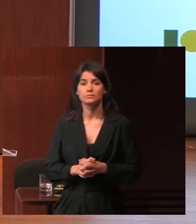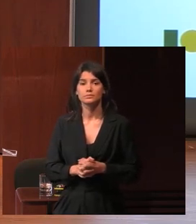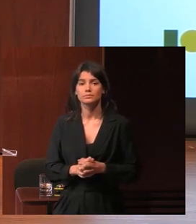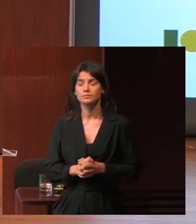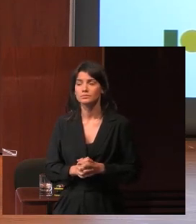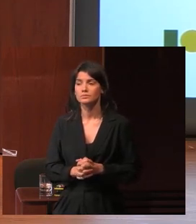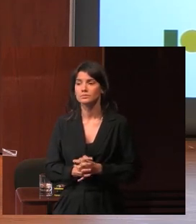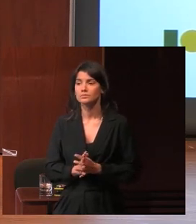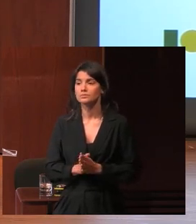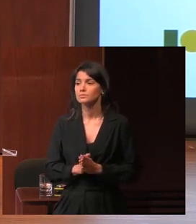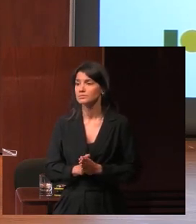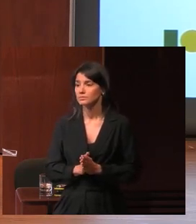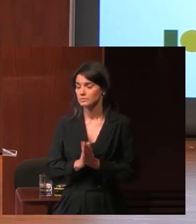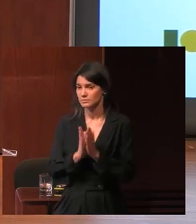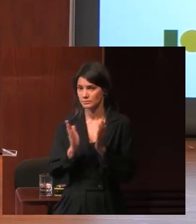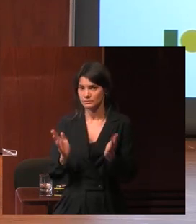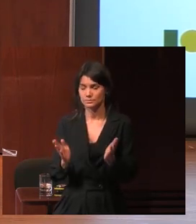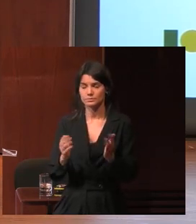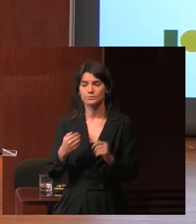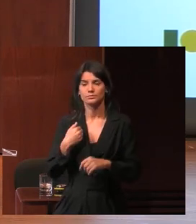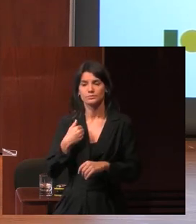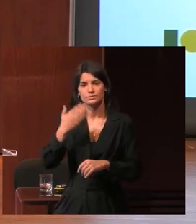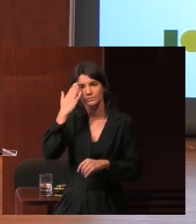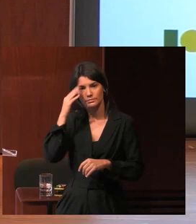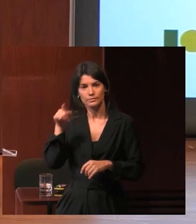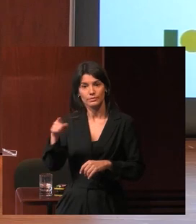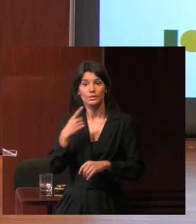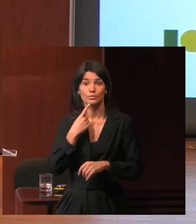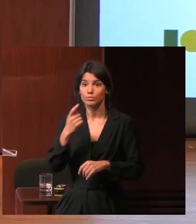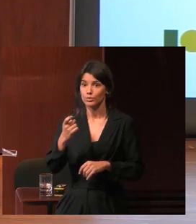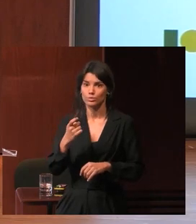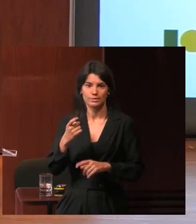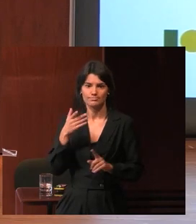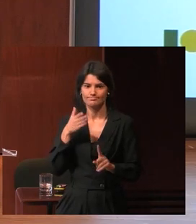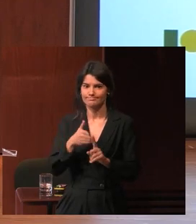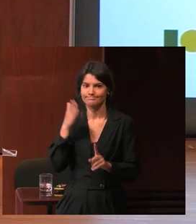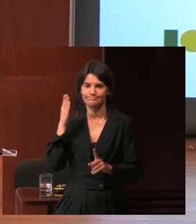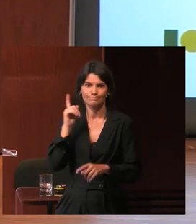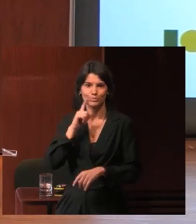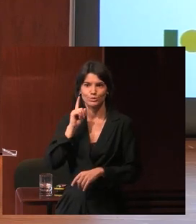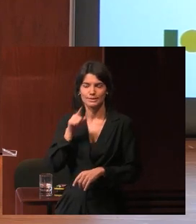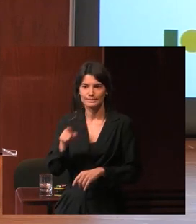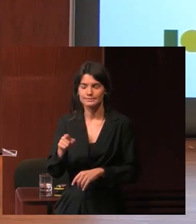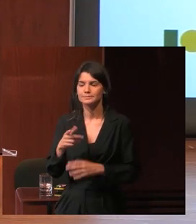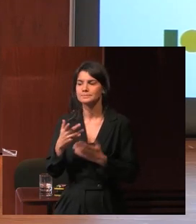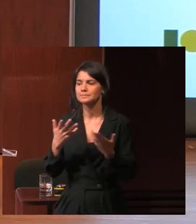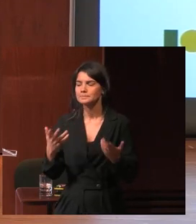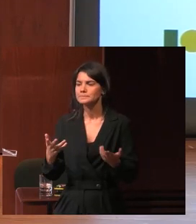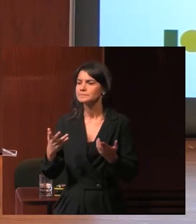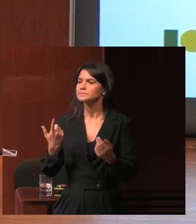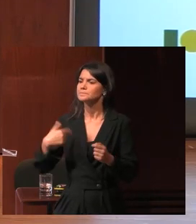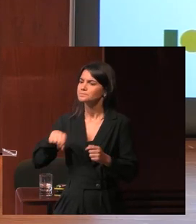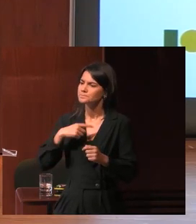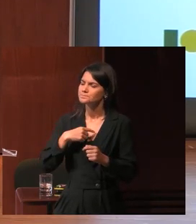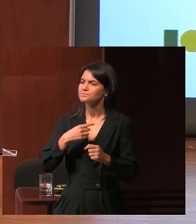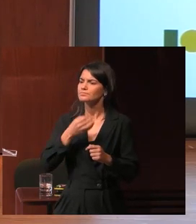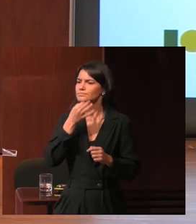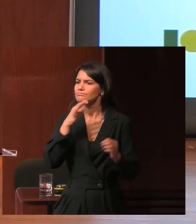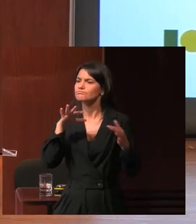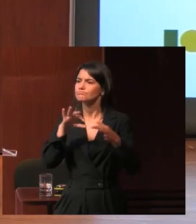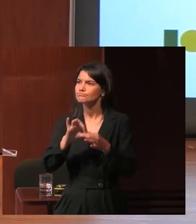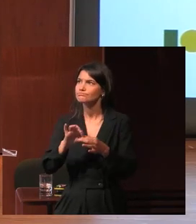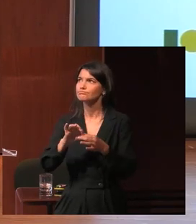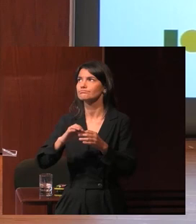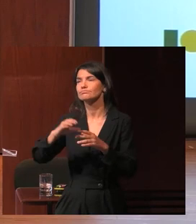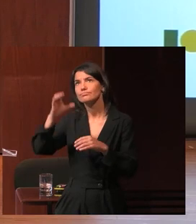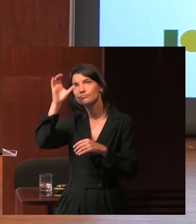I think this is a crucial question, of course. You see, when we talk about artificial intelligence, the